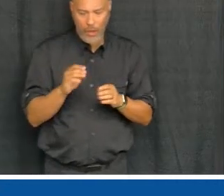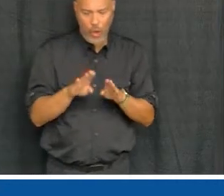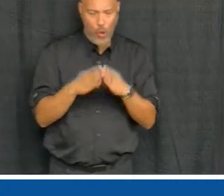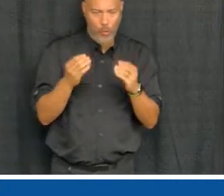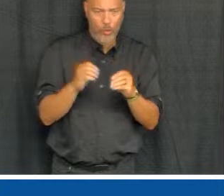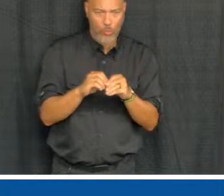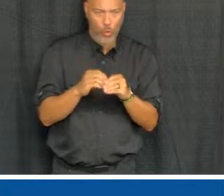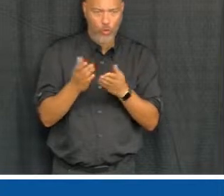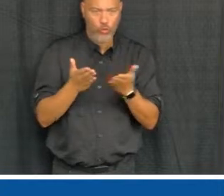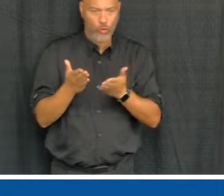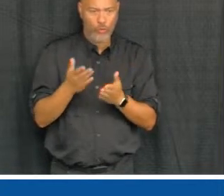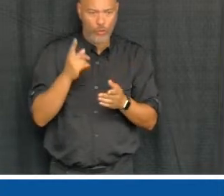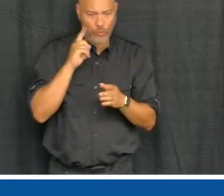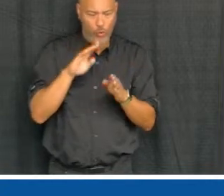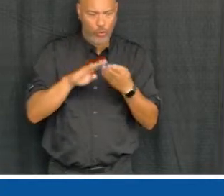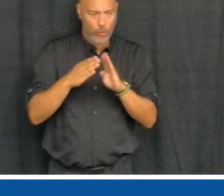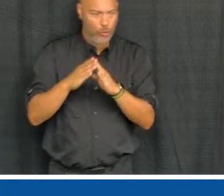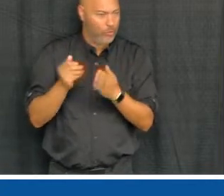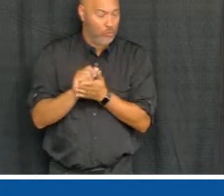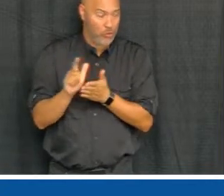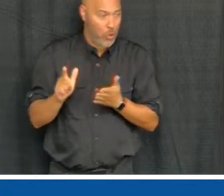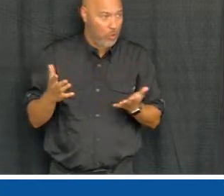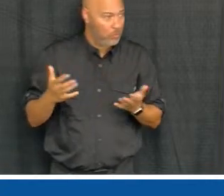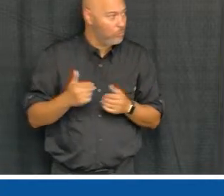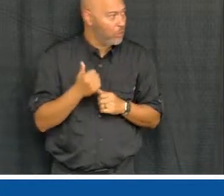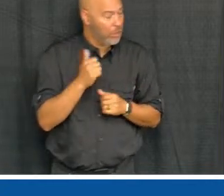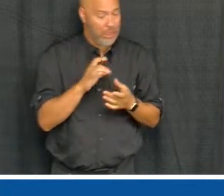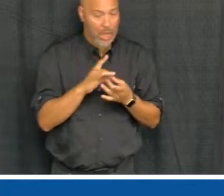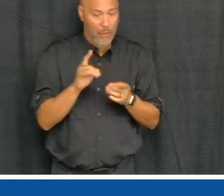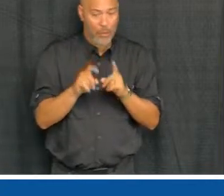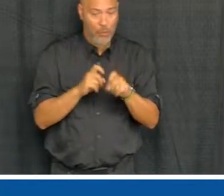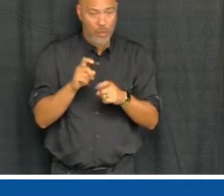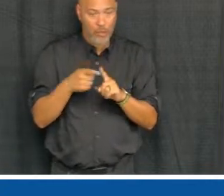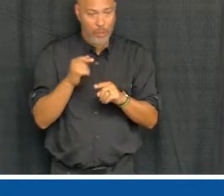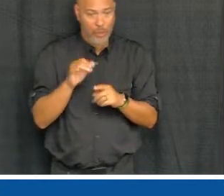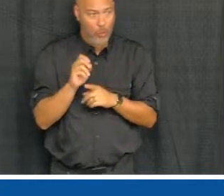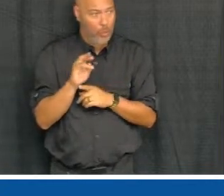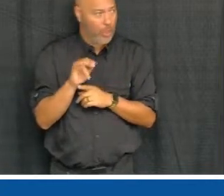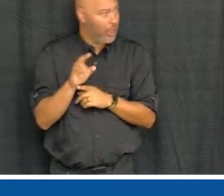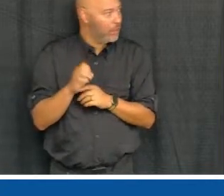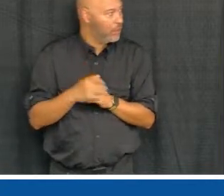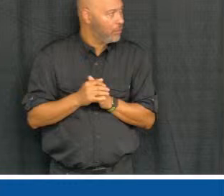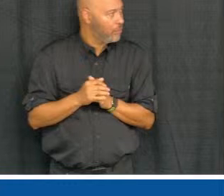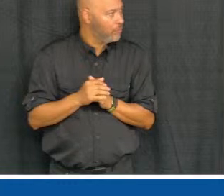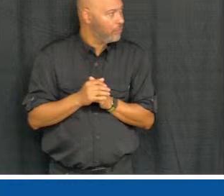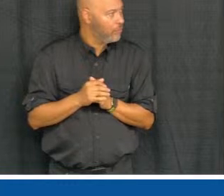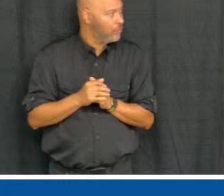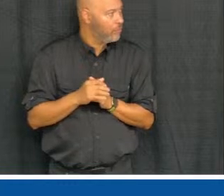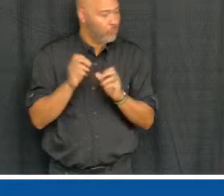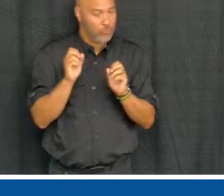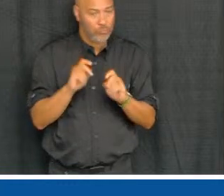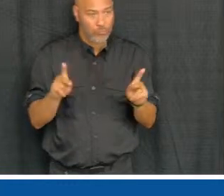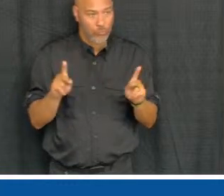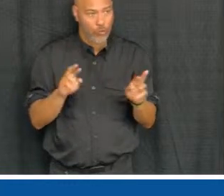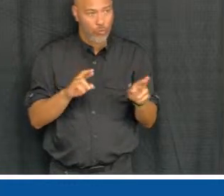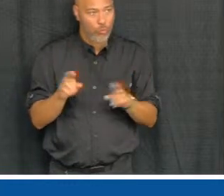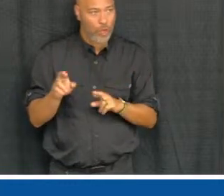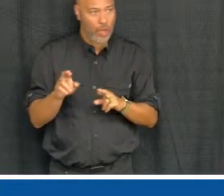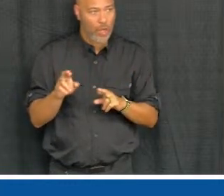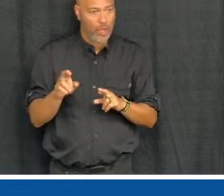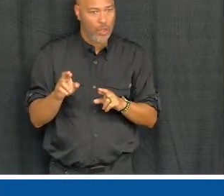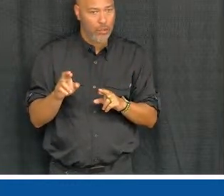more services. That's all. Any comment or question regarding this ordinance? All right, we're now ready